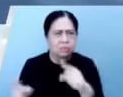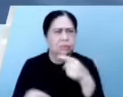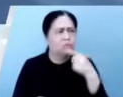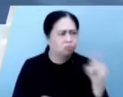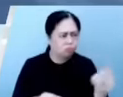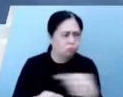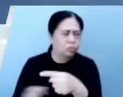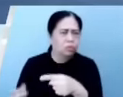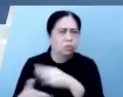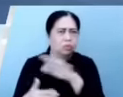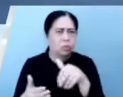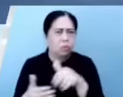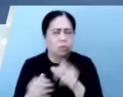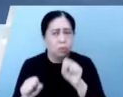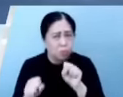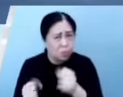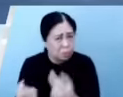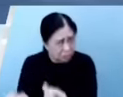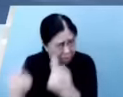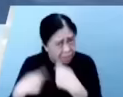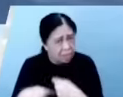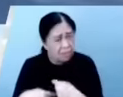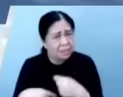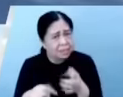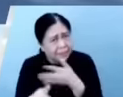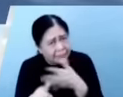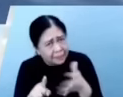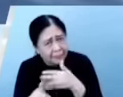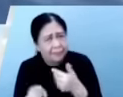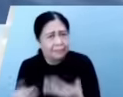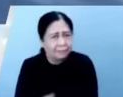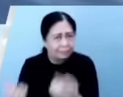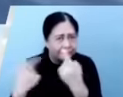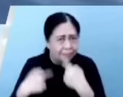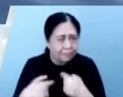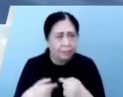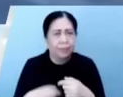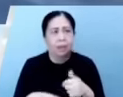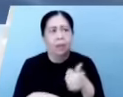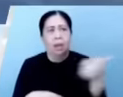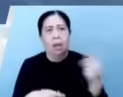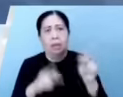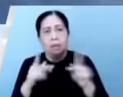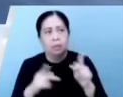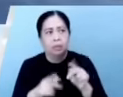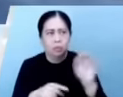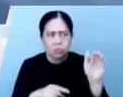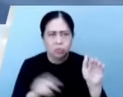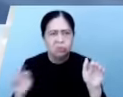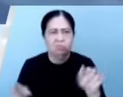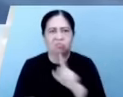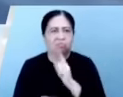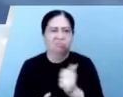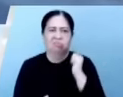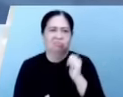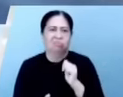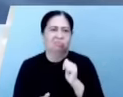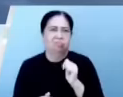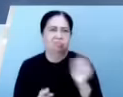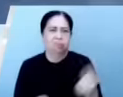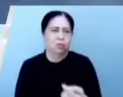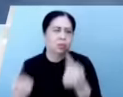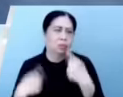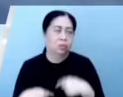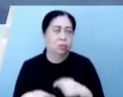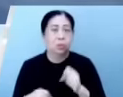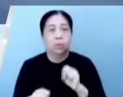the best possible way we can through other intermediaries, pero ayaw talaga niya pumunta dito, so we have